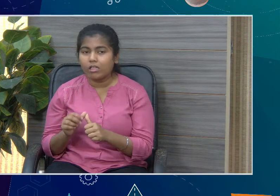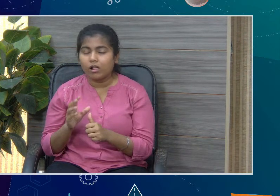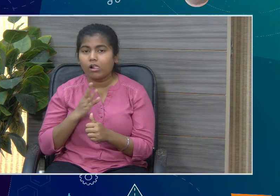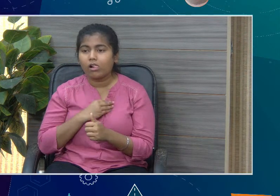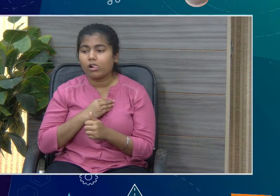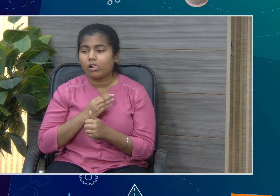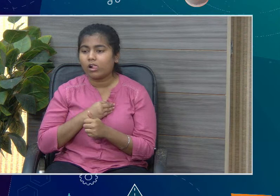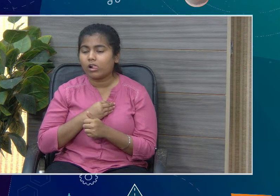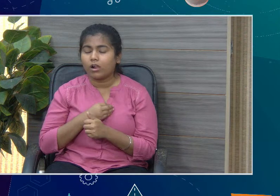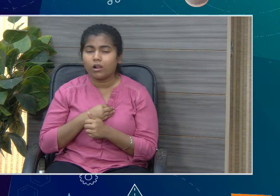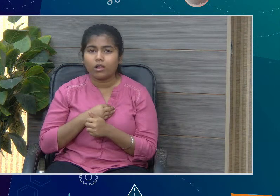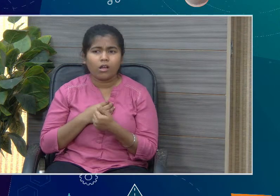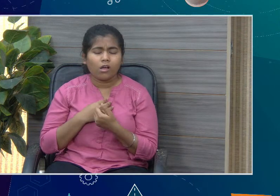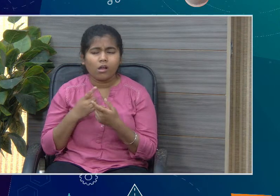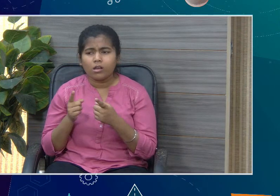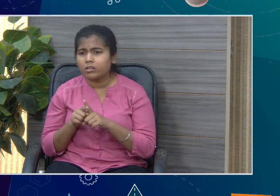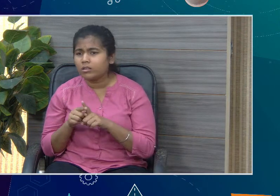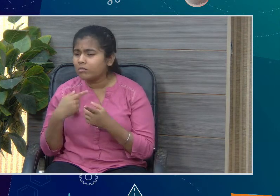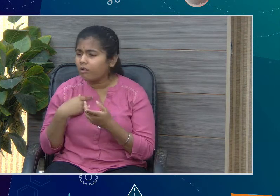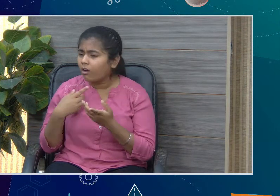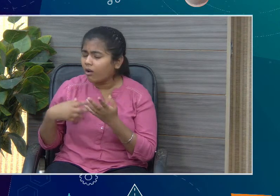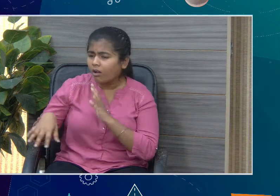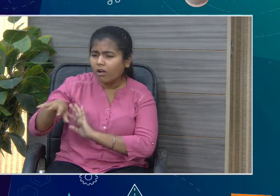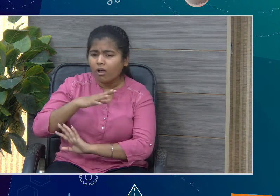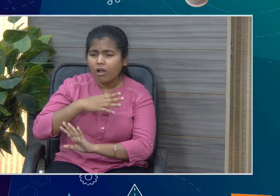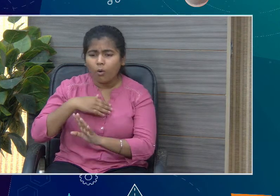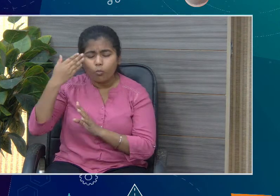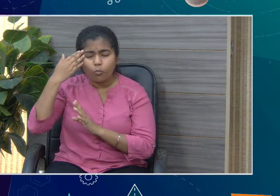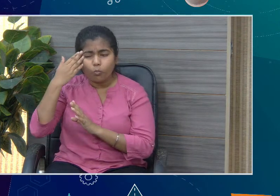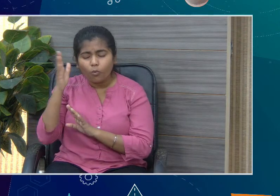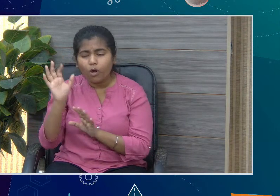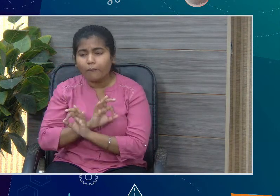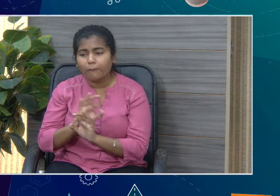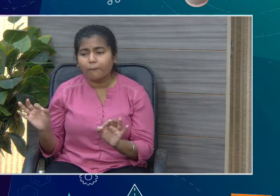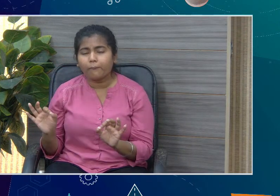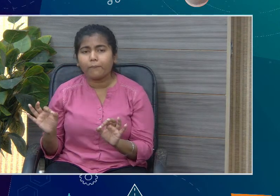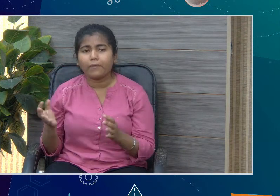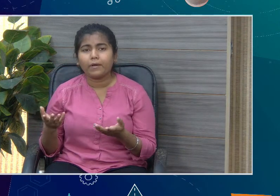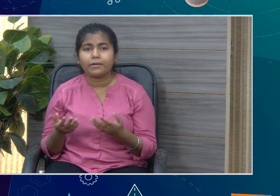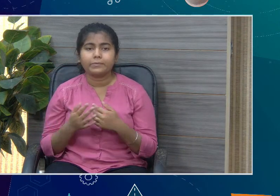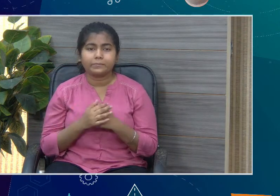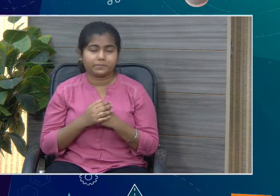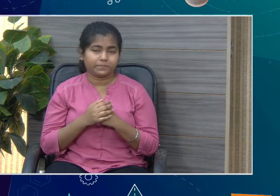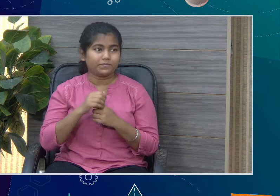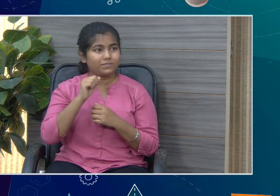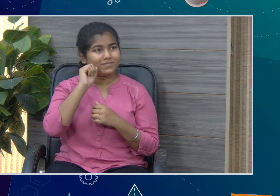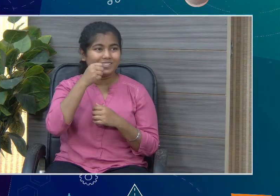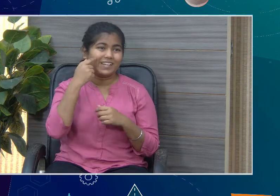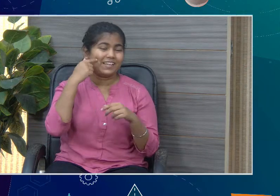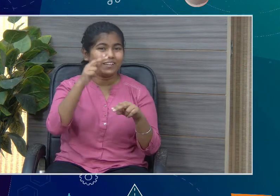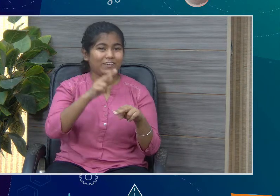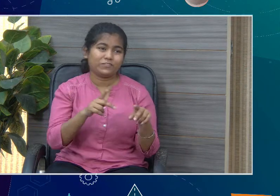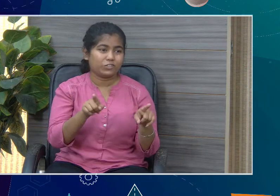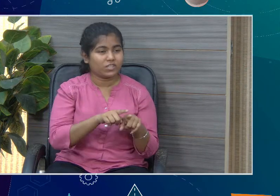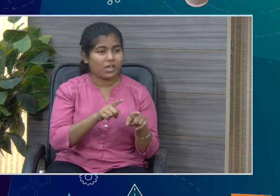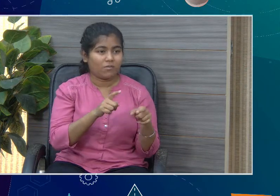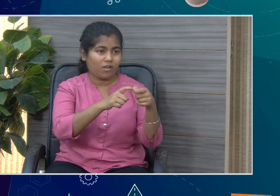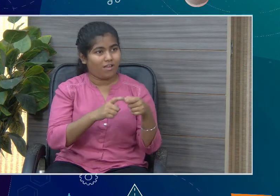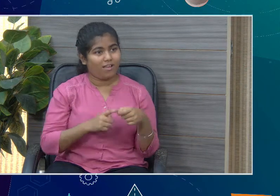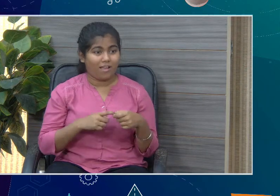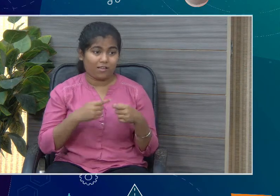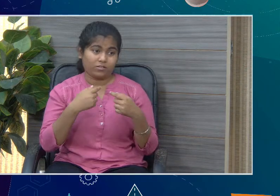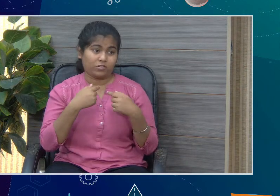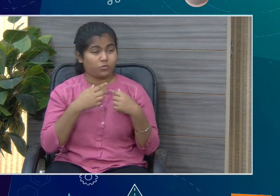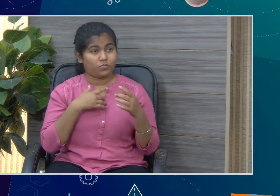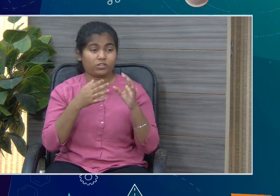alone in a place where we don't know anything. Yeah. Same. Means if you ask about my feelings, I'm not